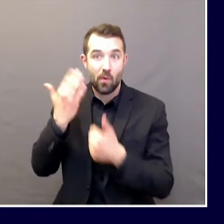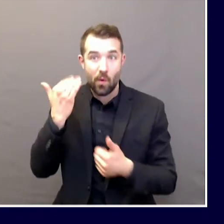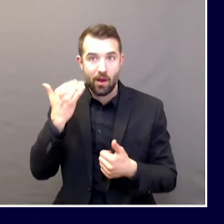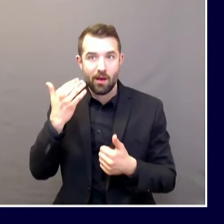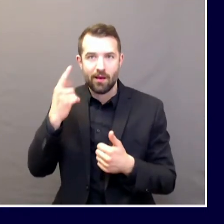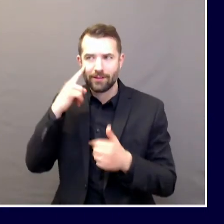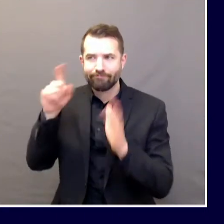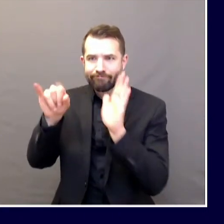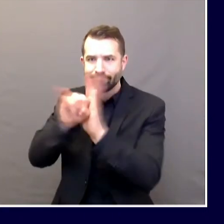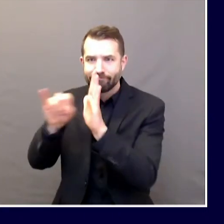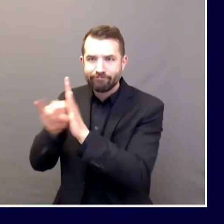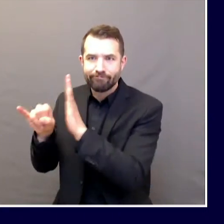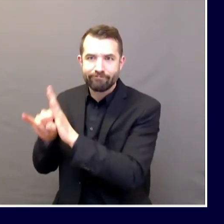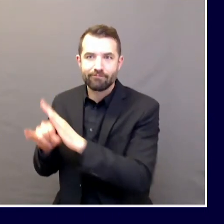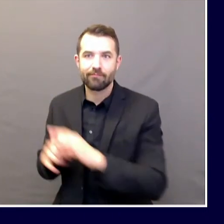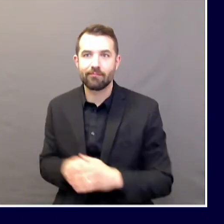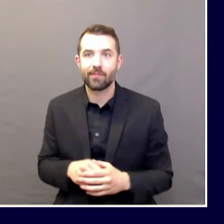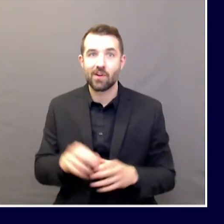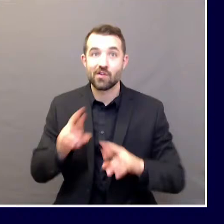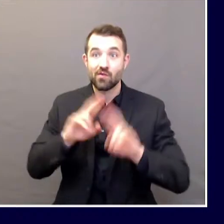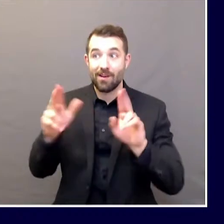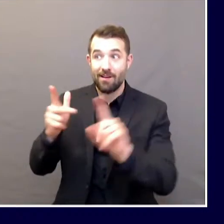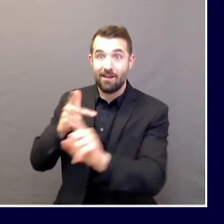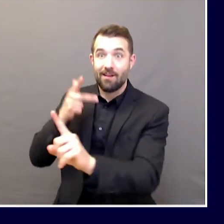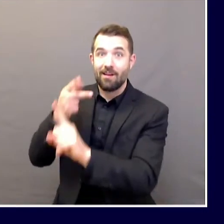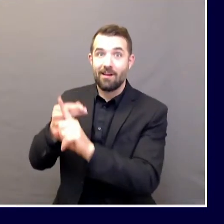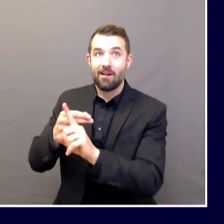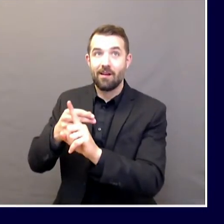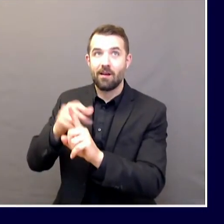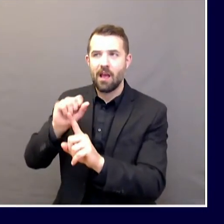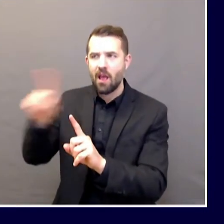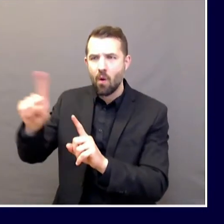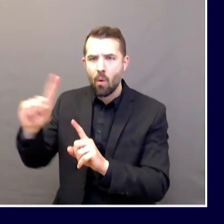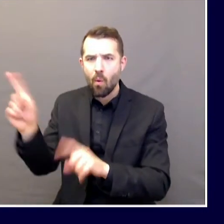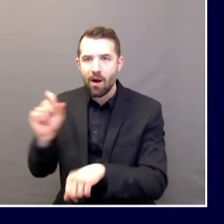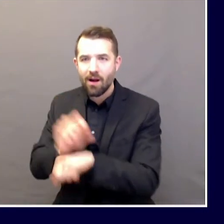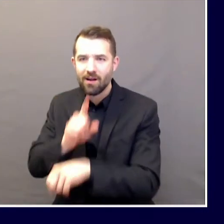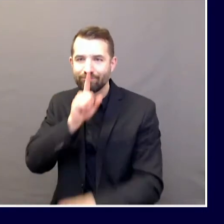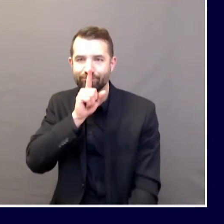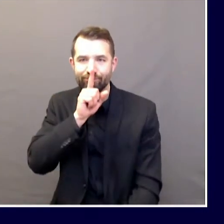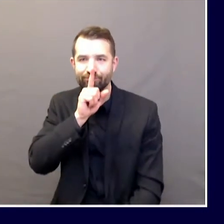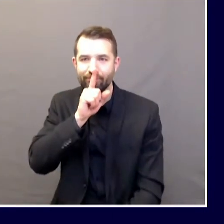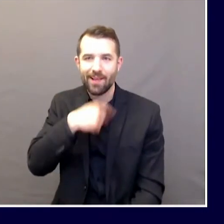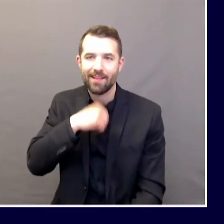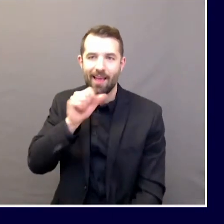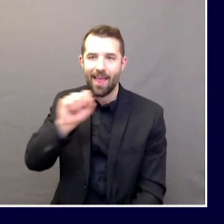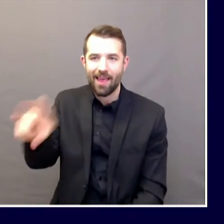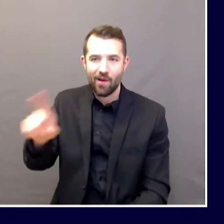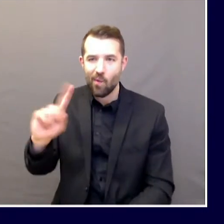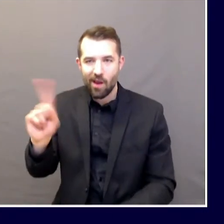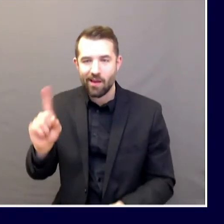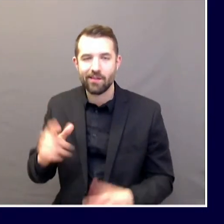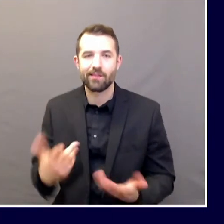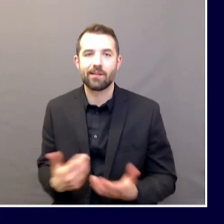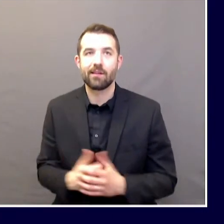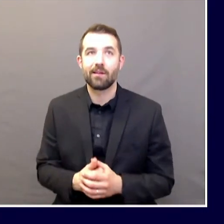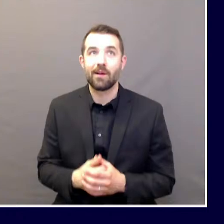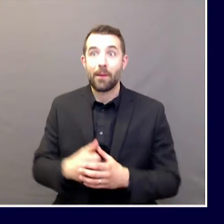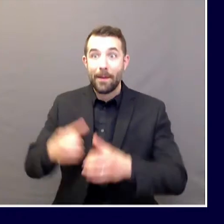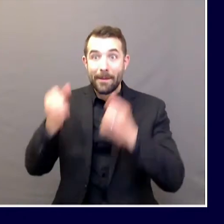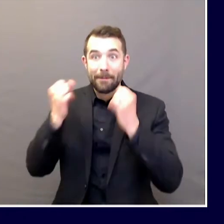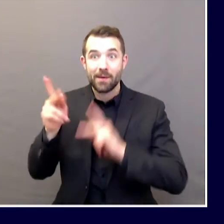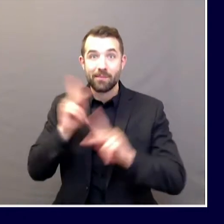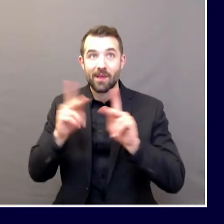We try to make the process as quick as possible because this is mass vaccination. So we don't ask about someone's